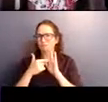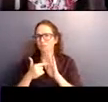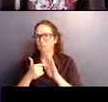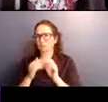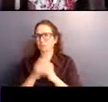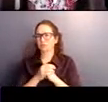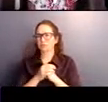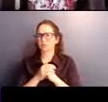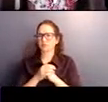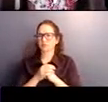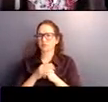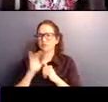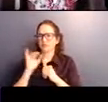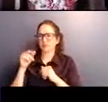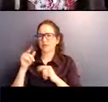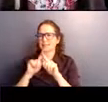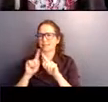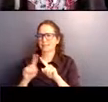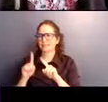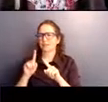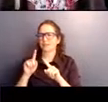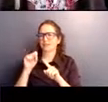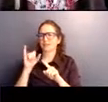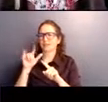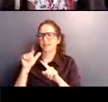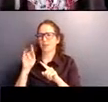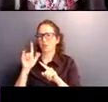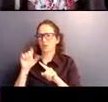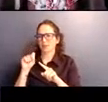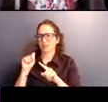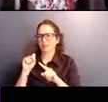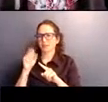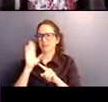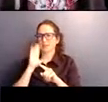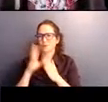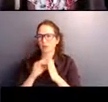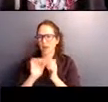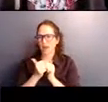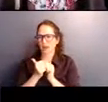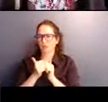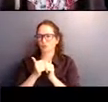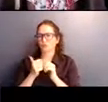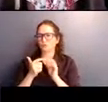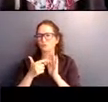the solfege syllables in a scale. And they learn